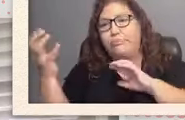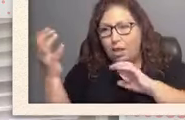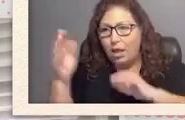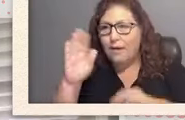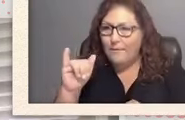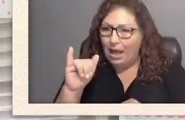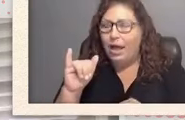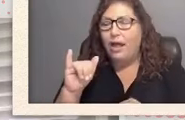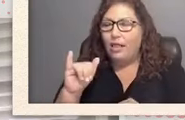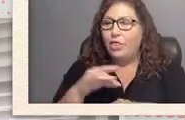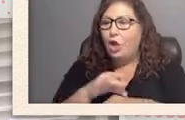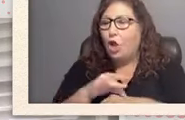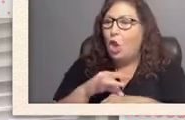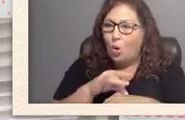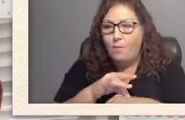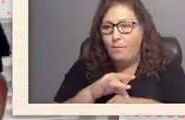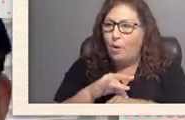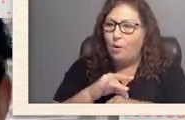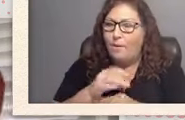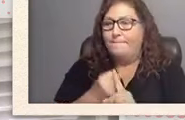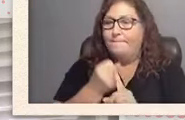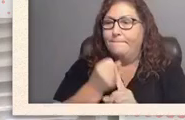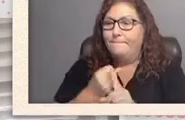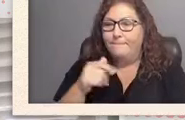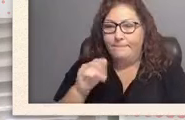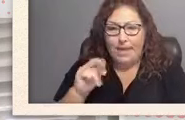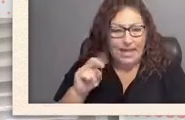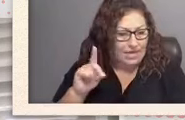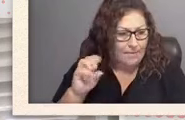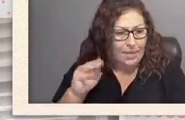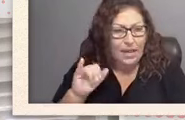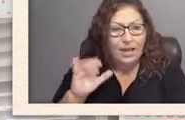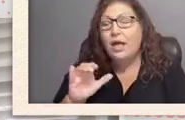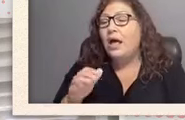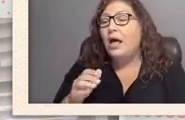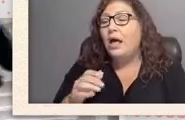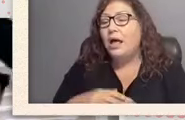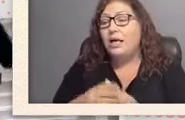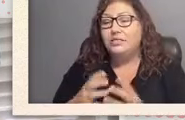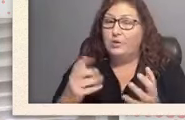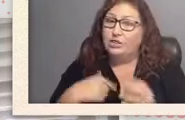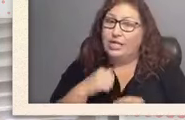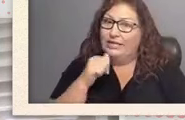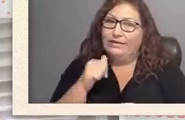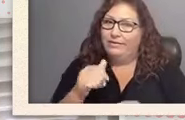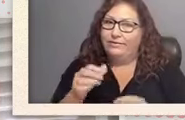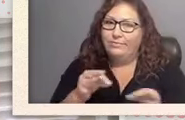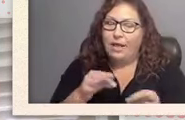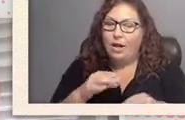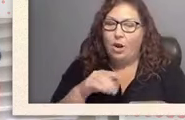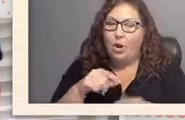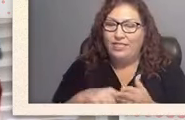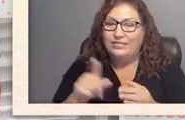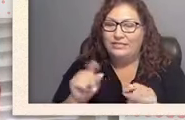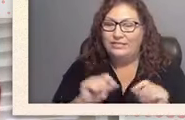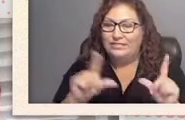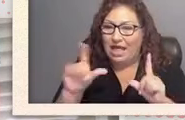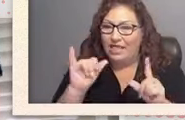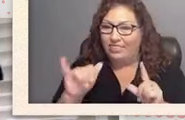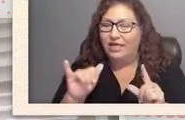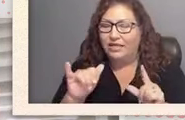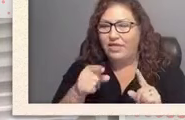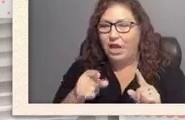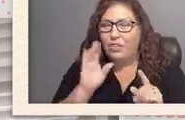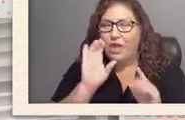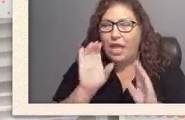pandemic. And as much as the image that I didn't describe on this slide, so if it's up on the screen, the image in the bottom